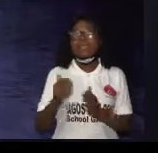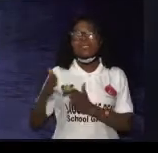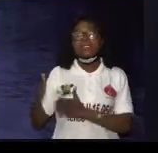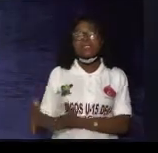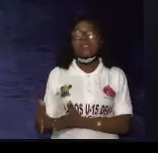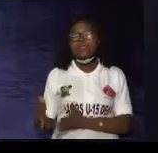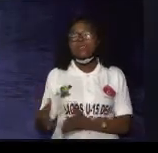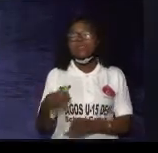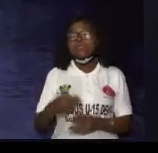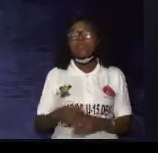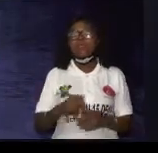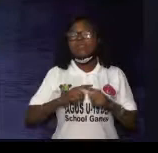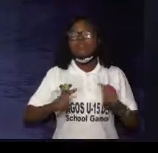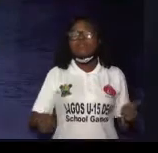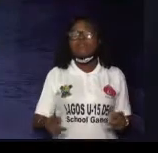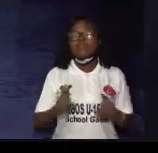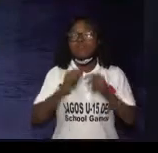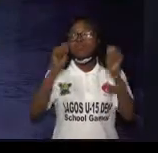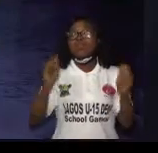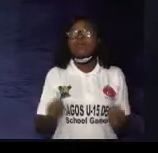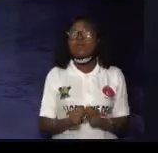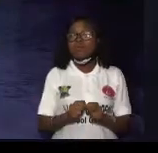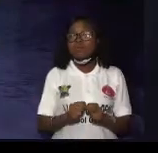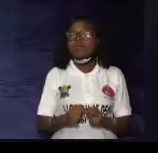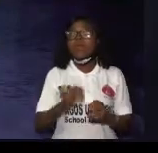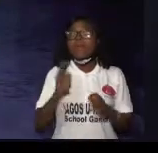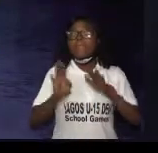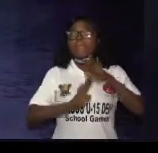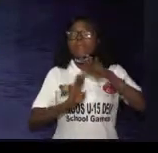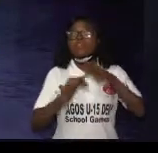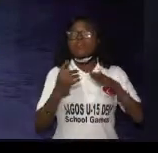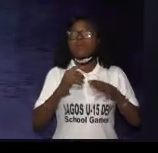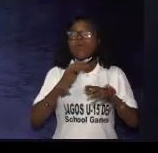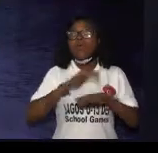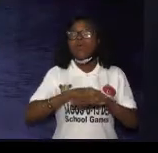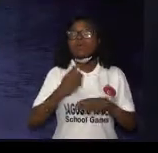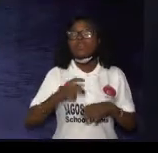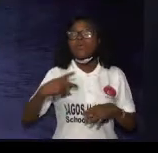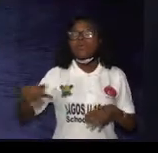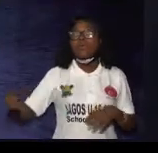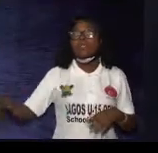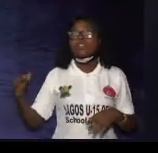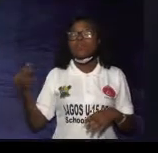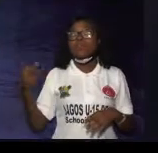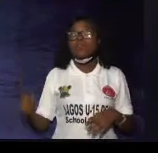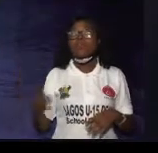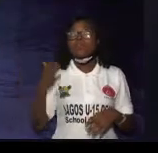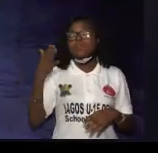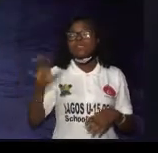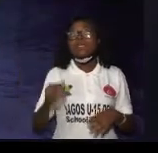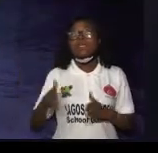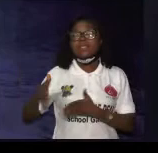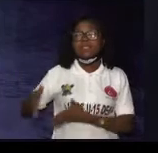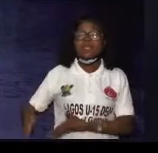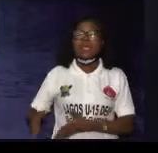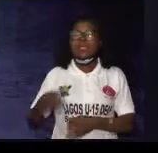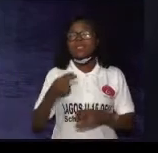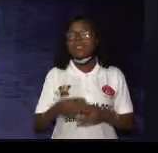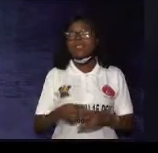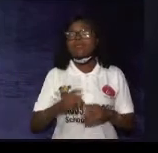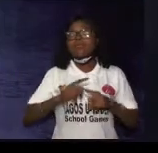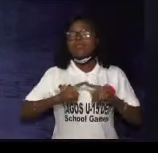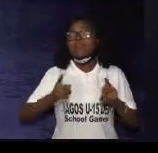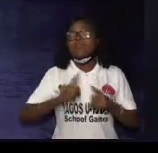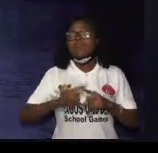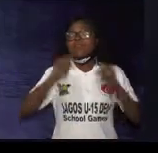So you should be able to name different triangles based on the properties of their sides. You should also be able to name different triangles based